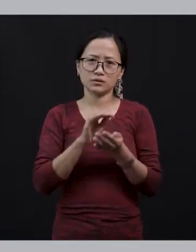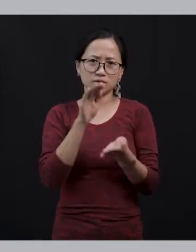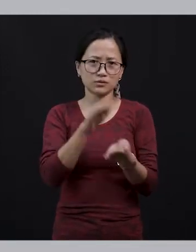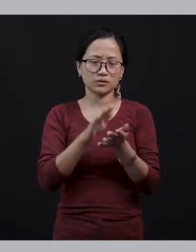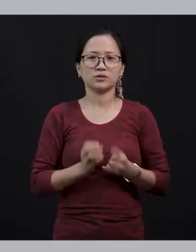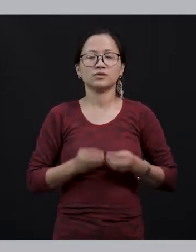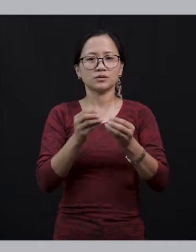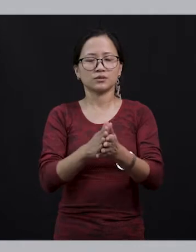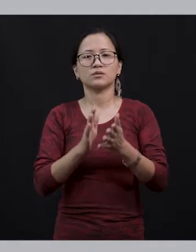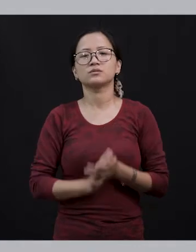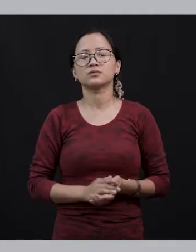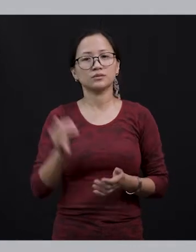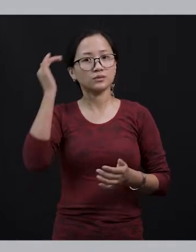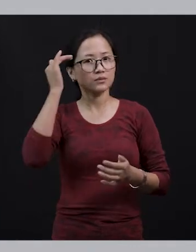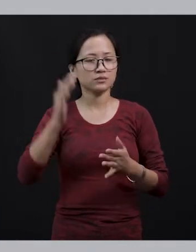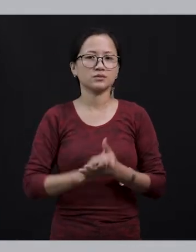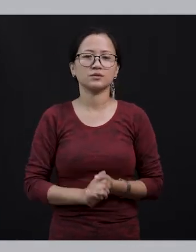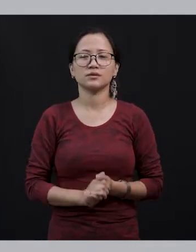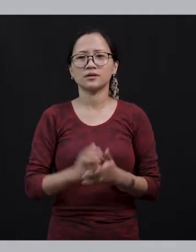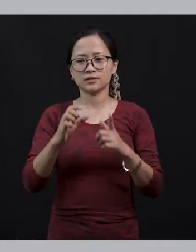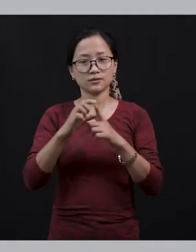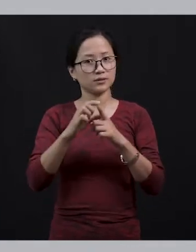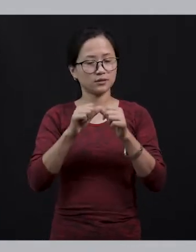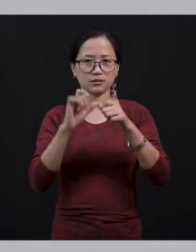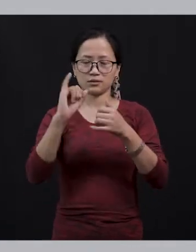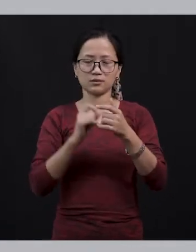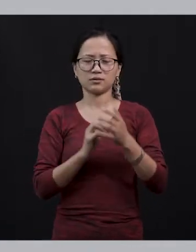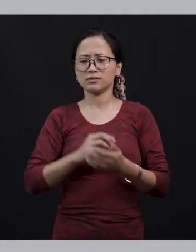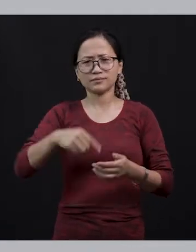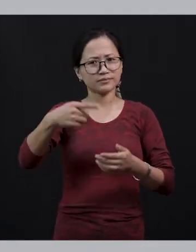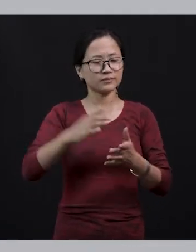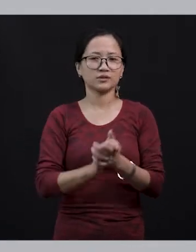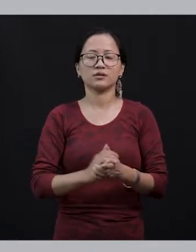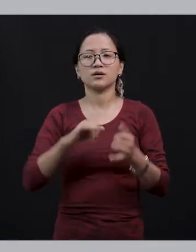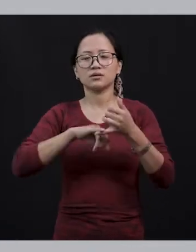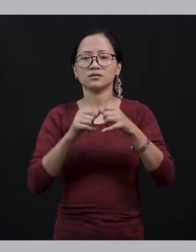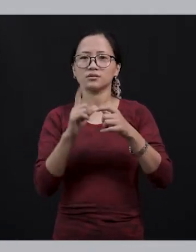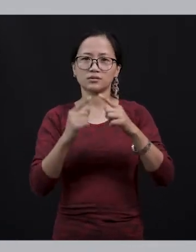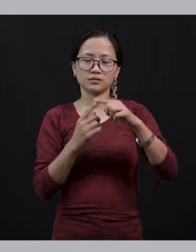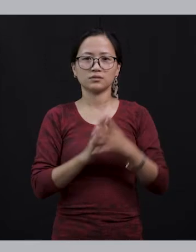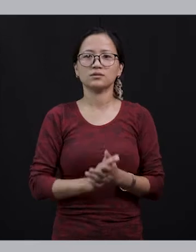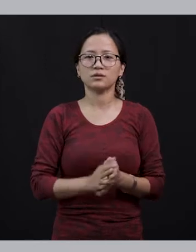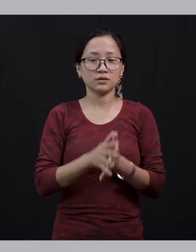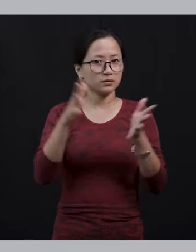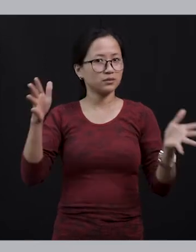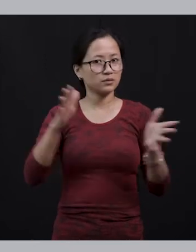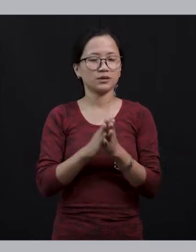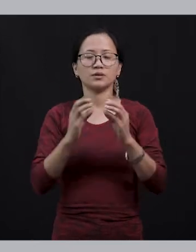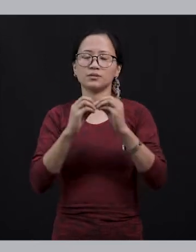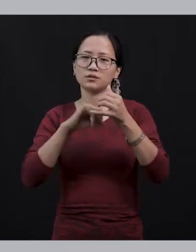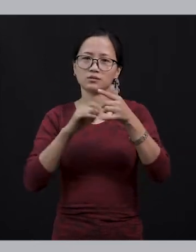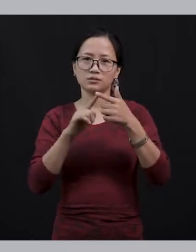So Sultanate period is known as Delhi Sultanate because the capital was based in